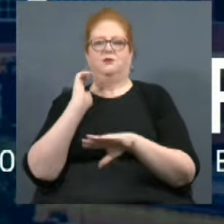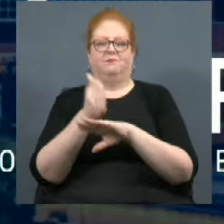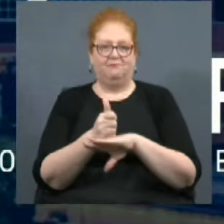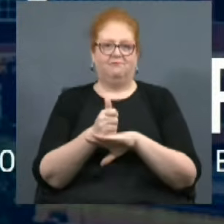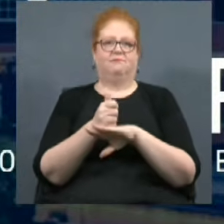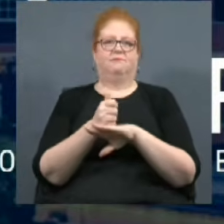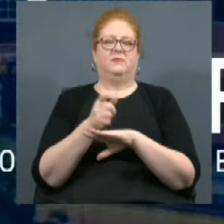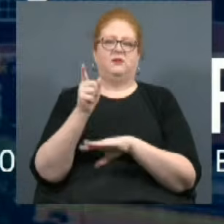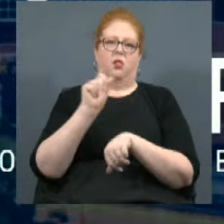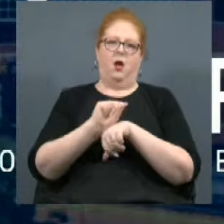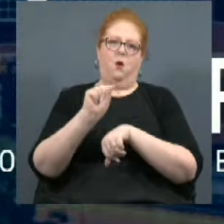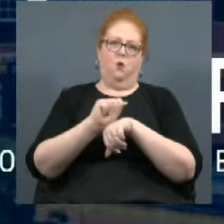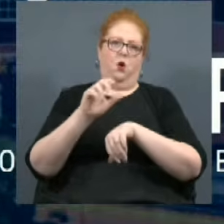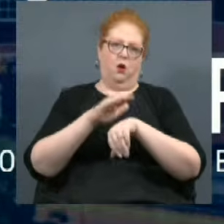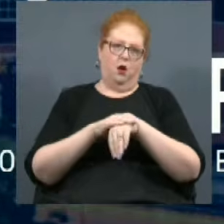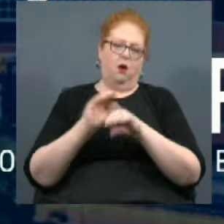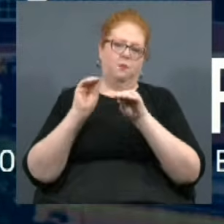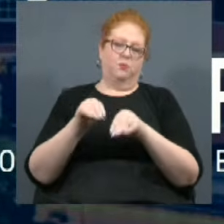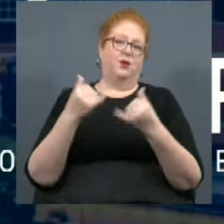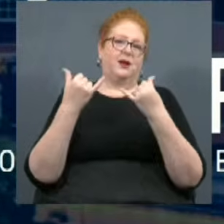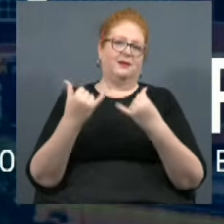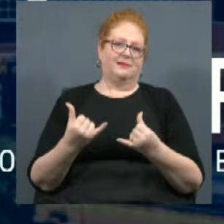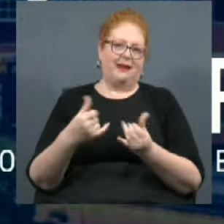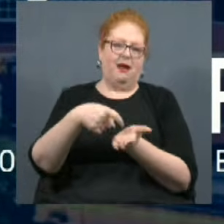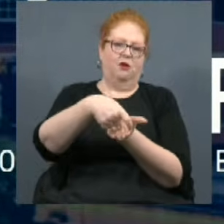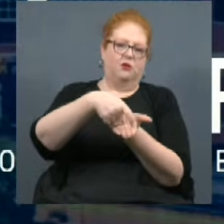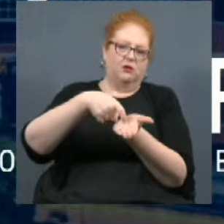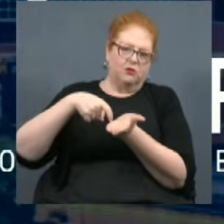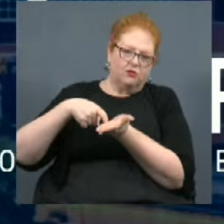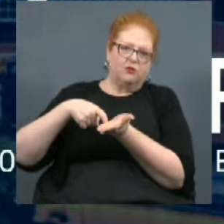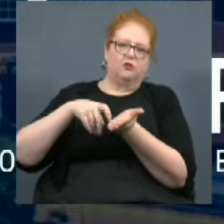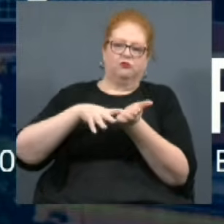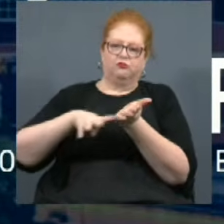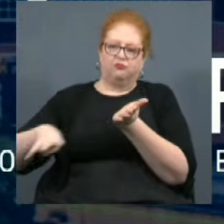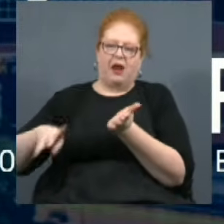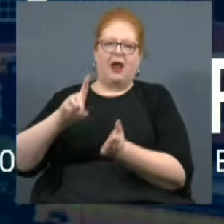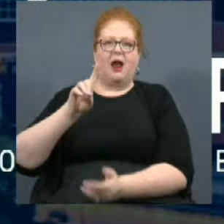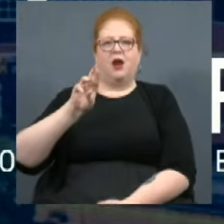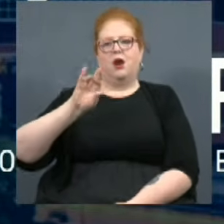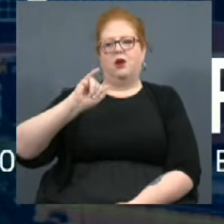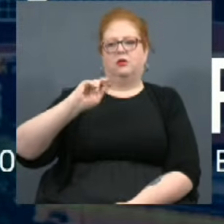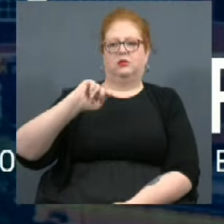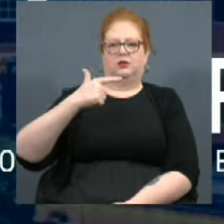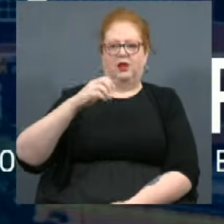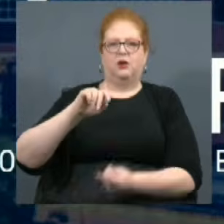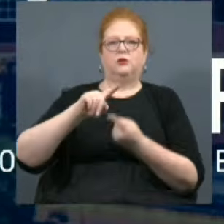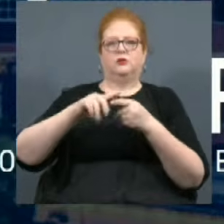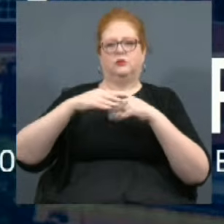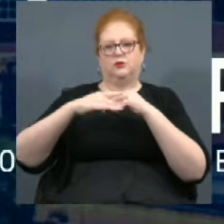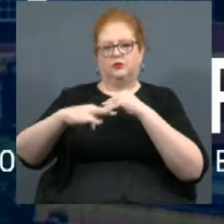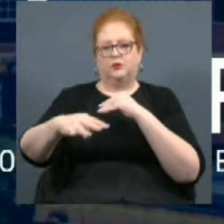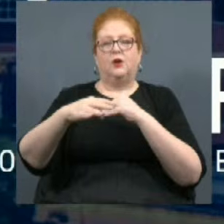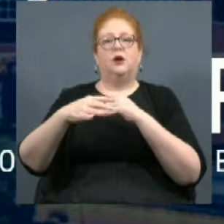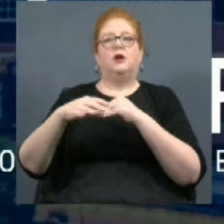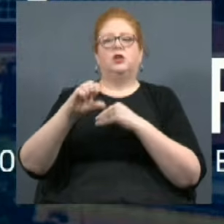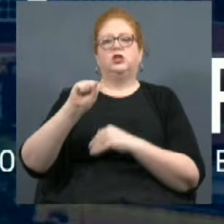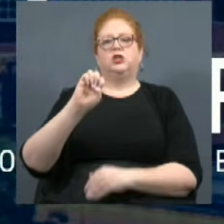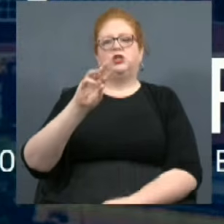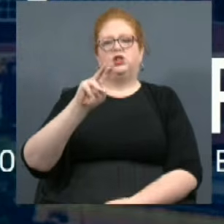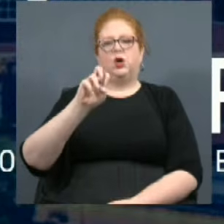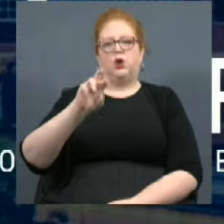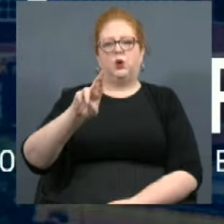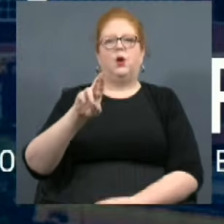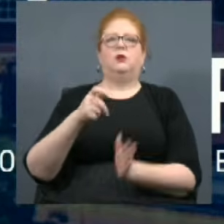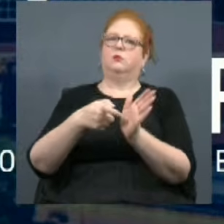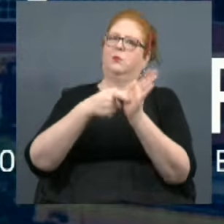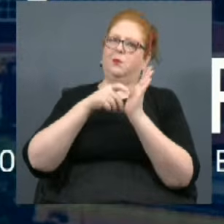to put in the actual drainage and the sewer that was required by Water Reclamation Authority with the